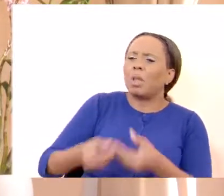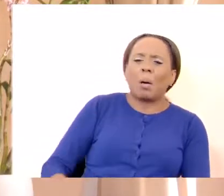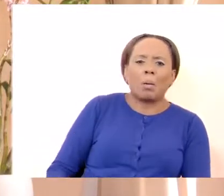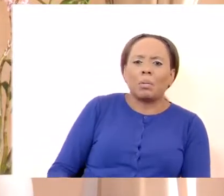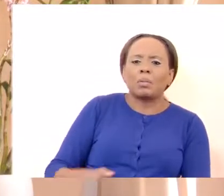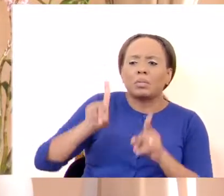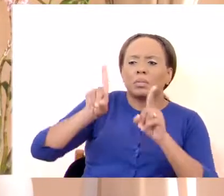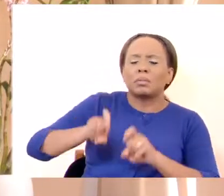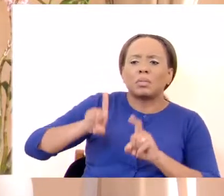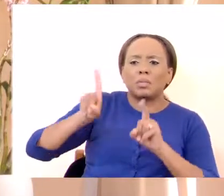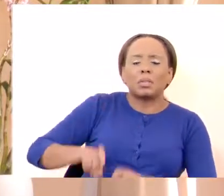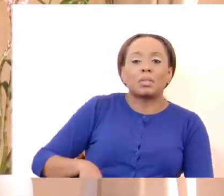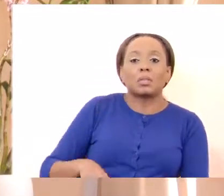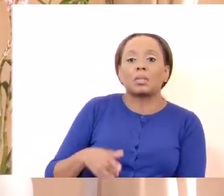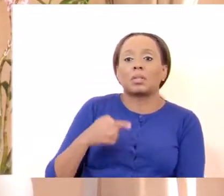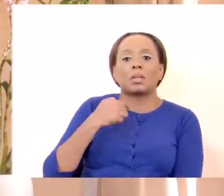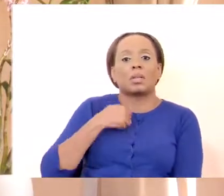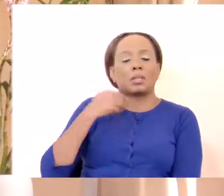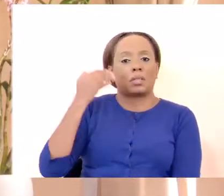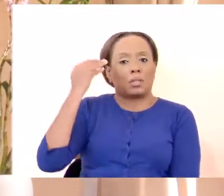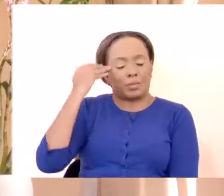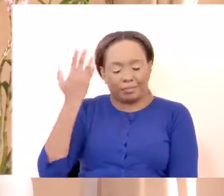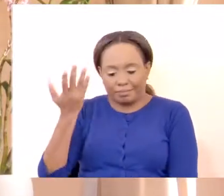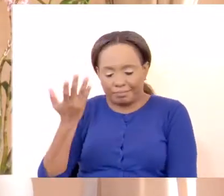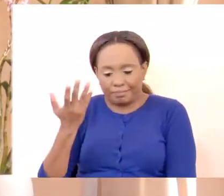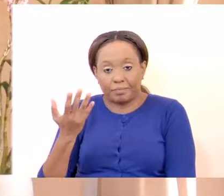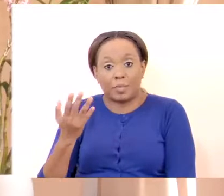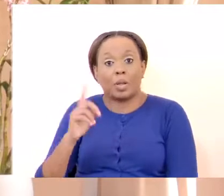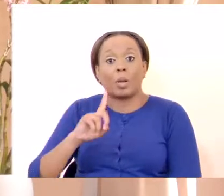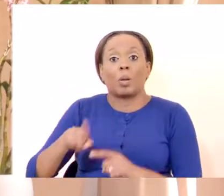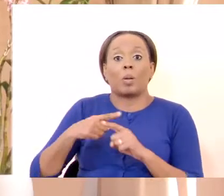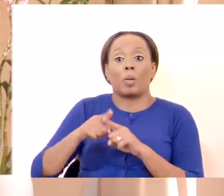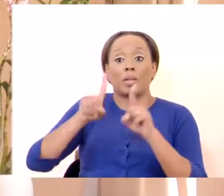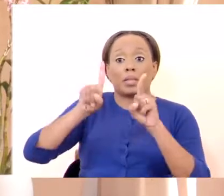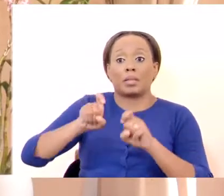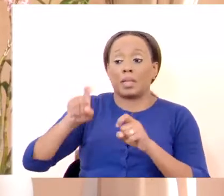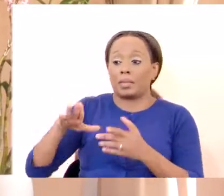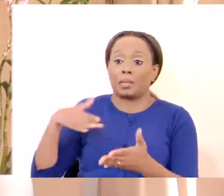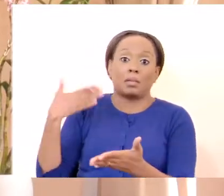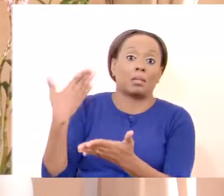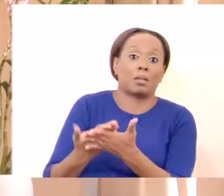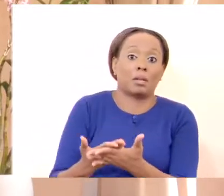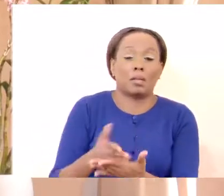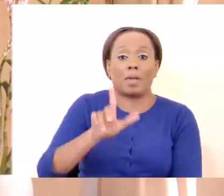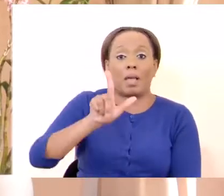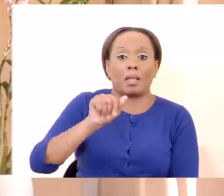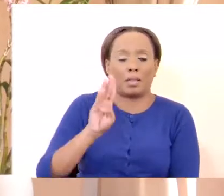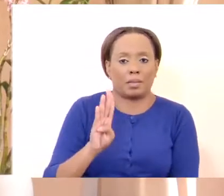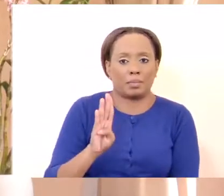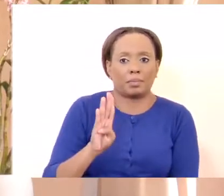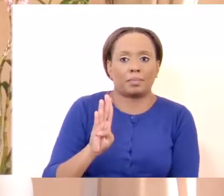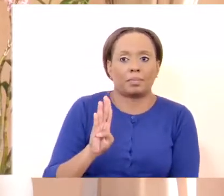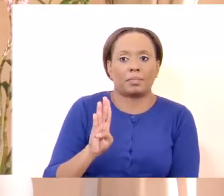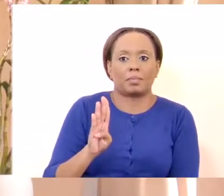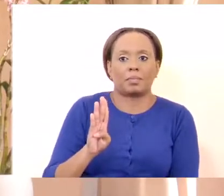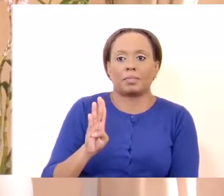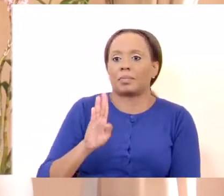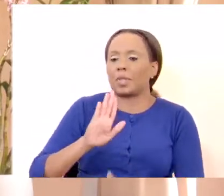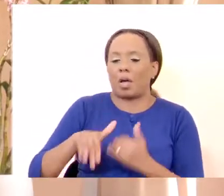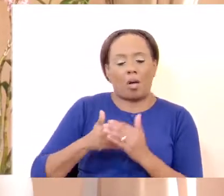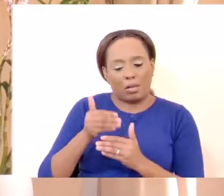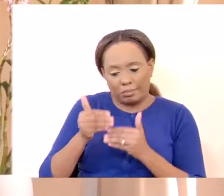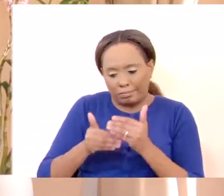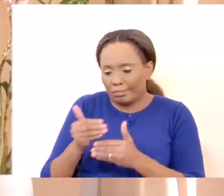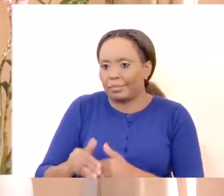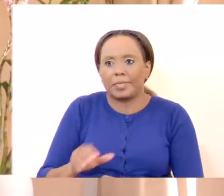lab. I can tell you that once samples arrive at the lab, that those samples are processed and they are